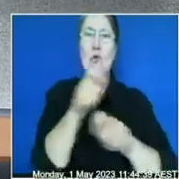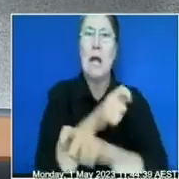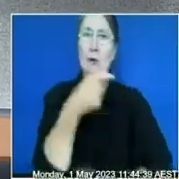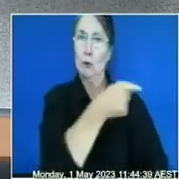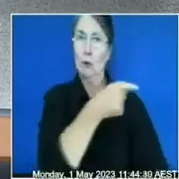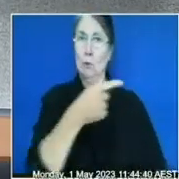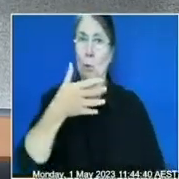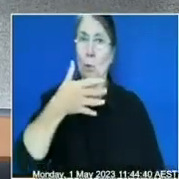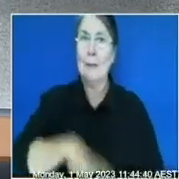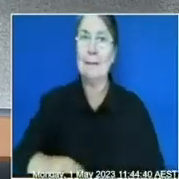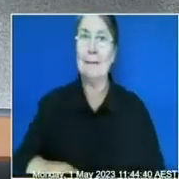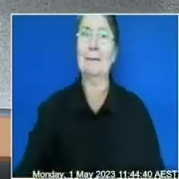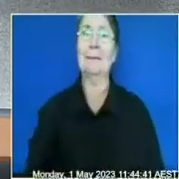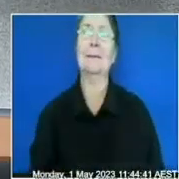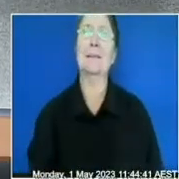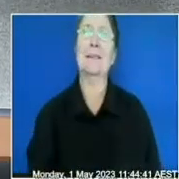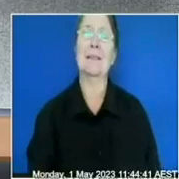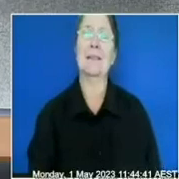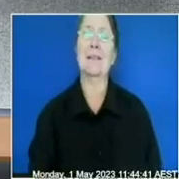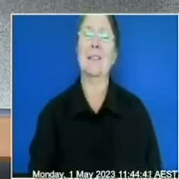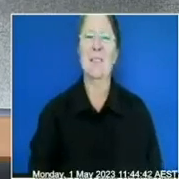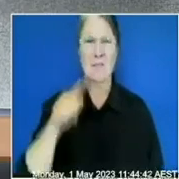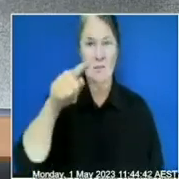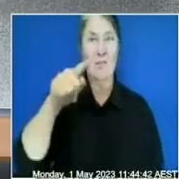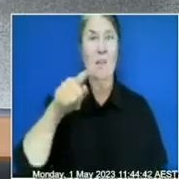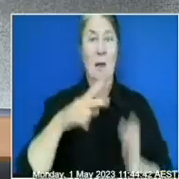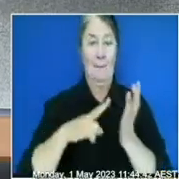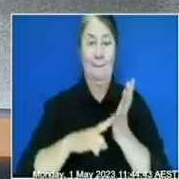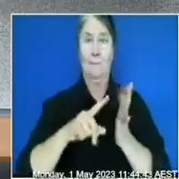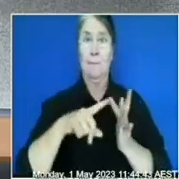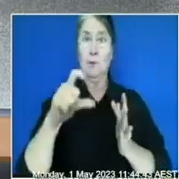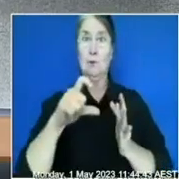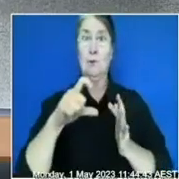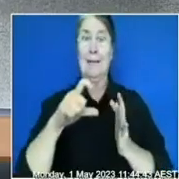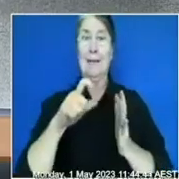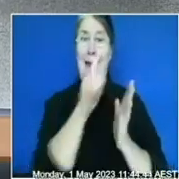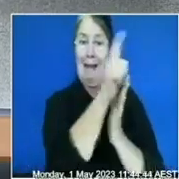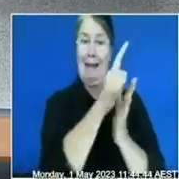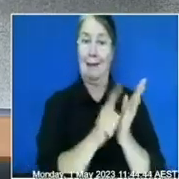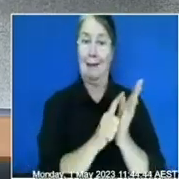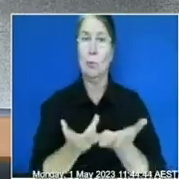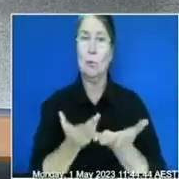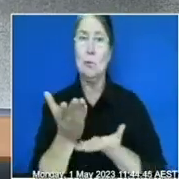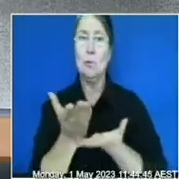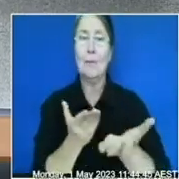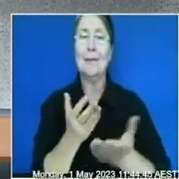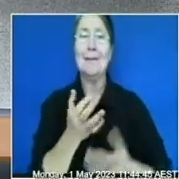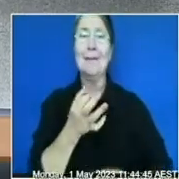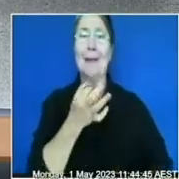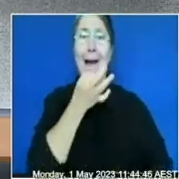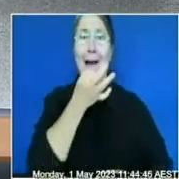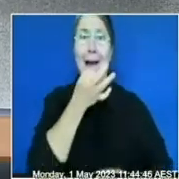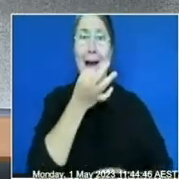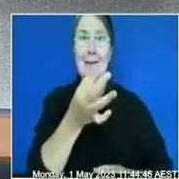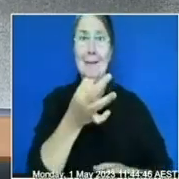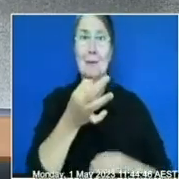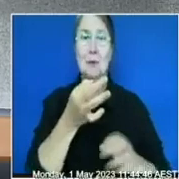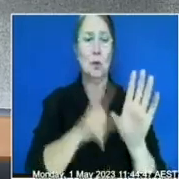Recommendation 49 was that Victoria Police must not be first responders in a health response to public